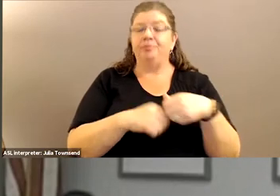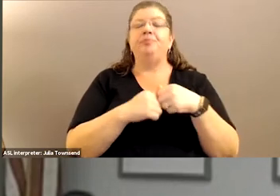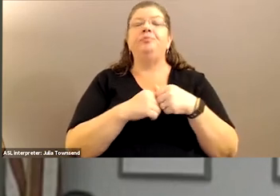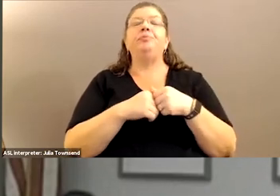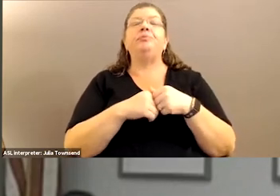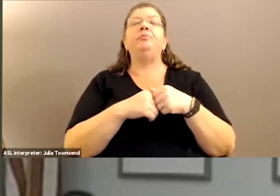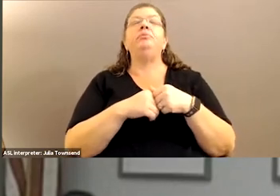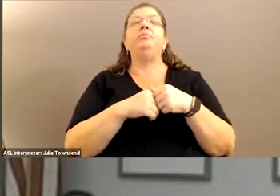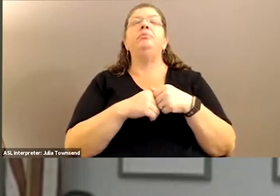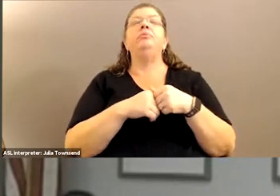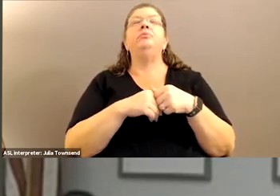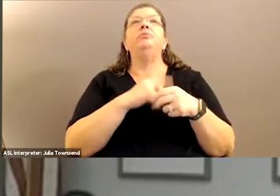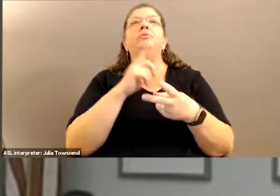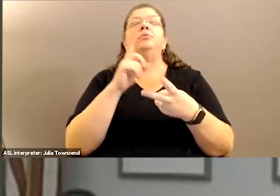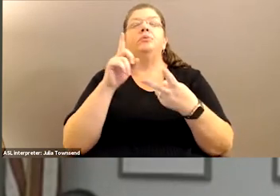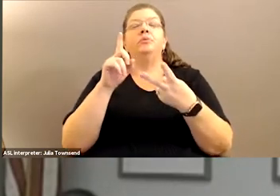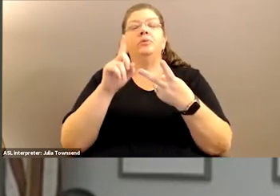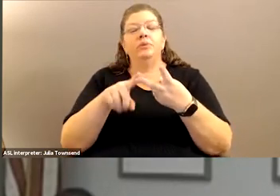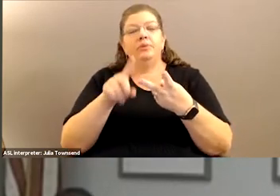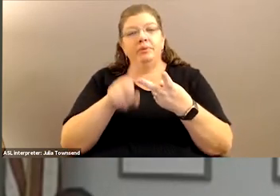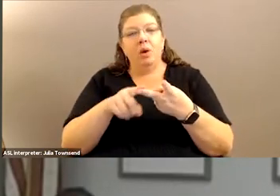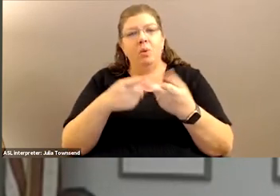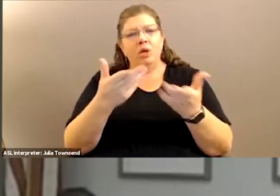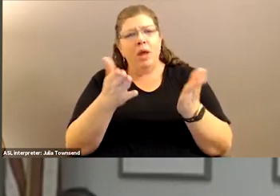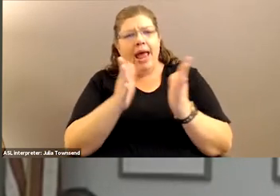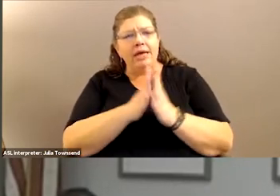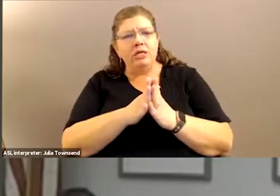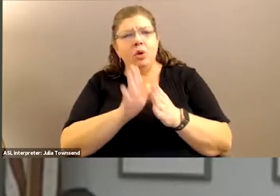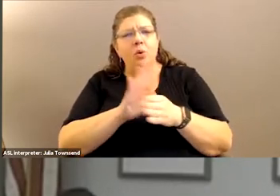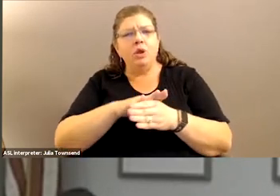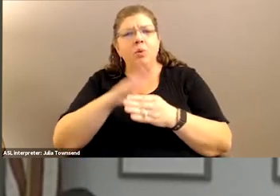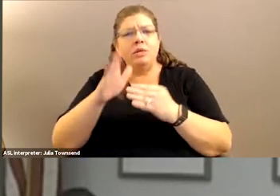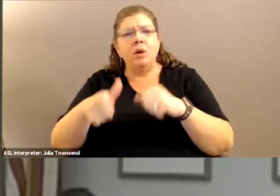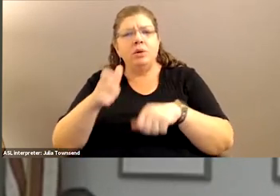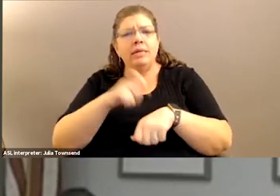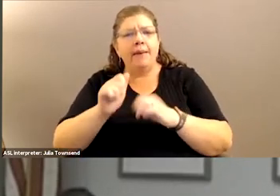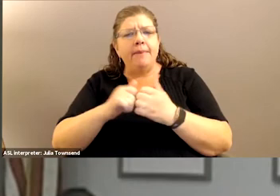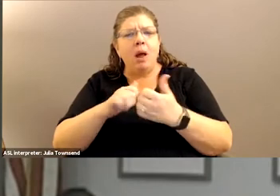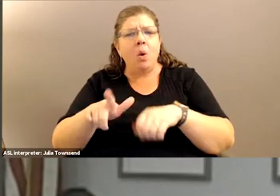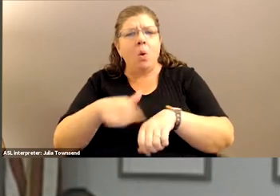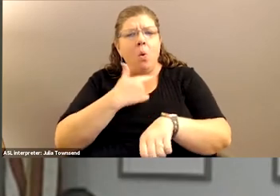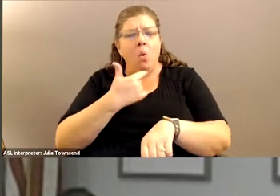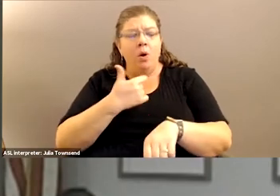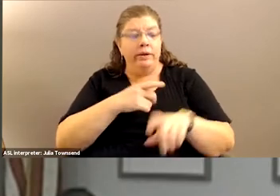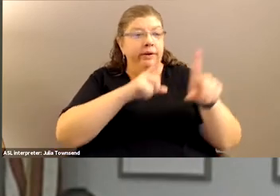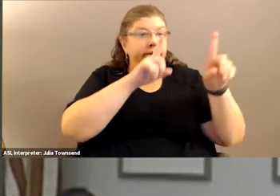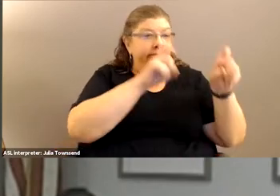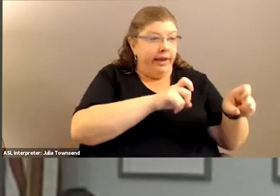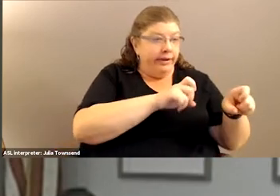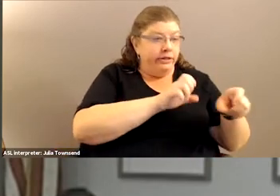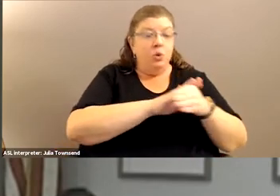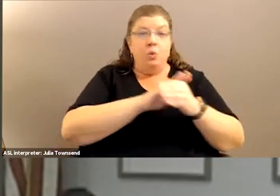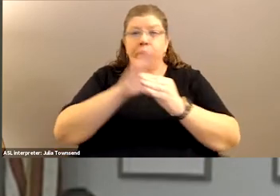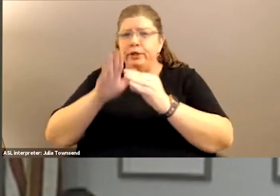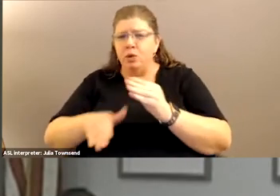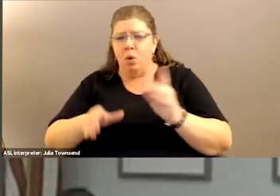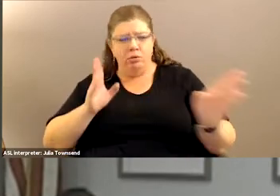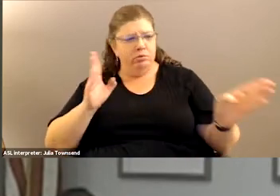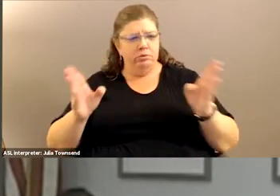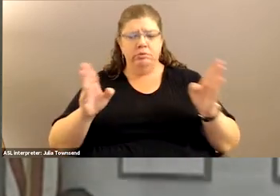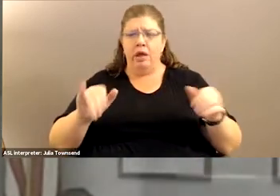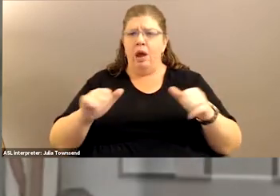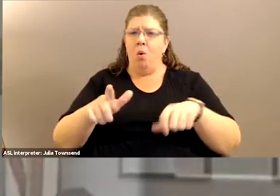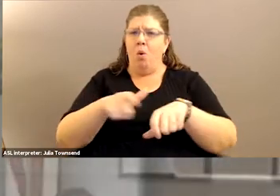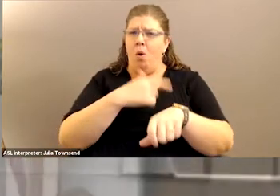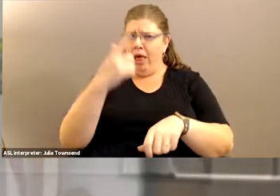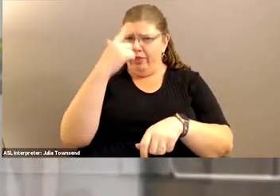too um i want to just ask you what is the result time of those res of the test i thought